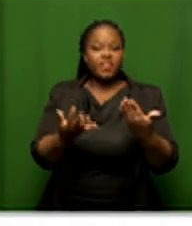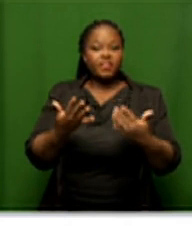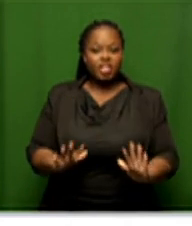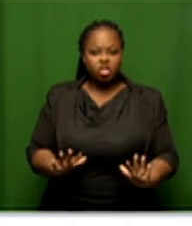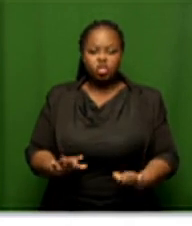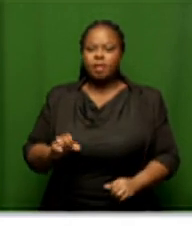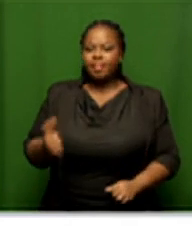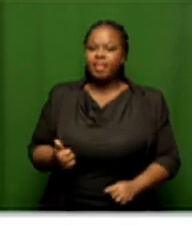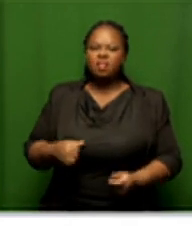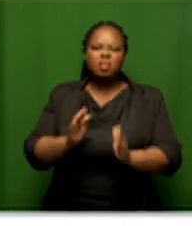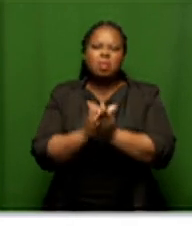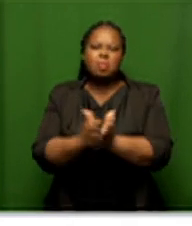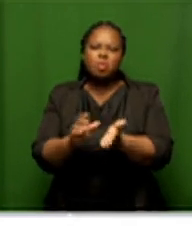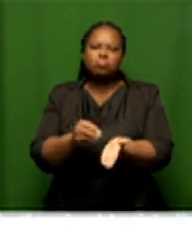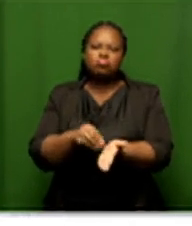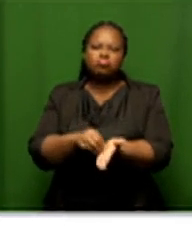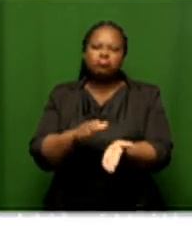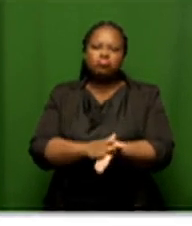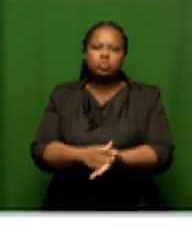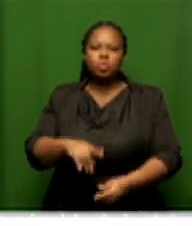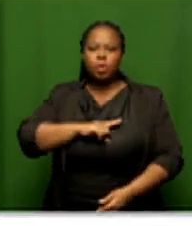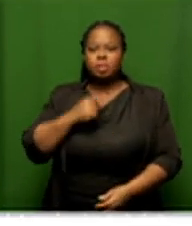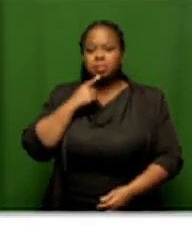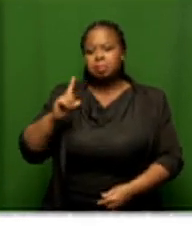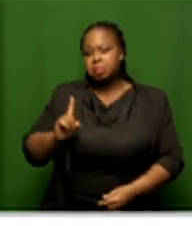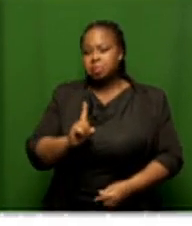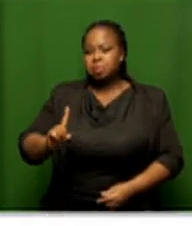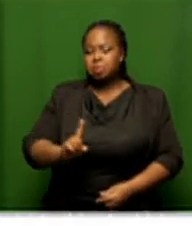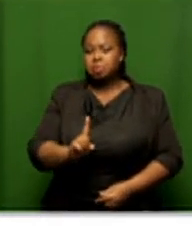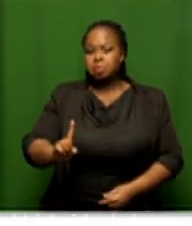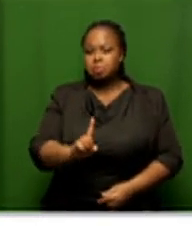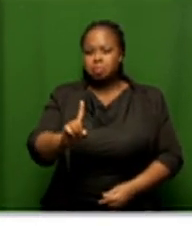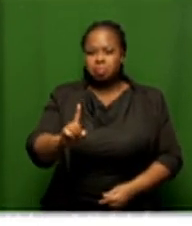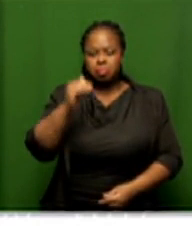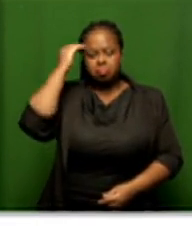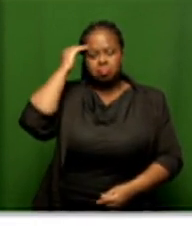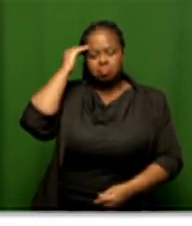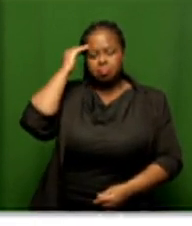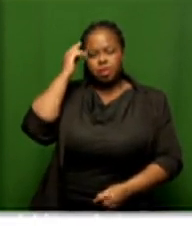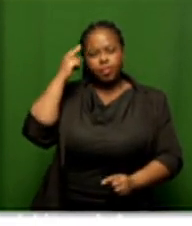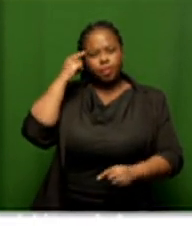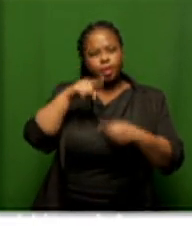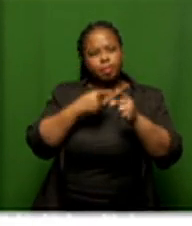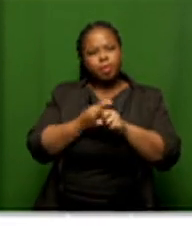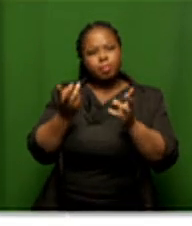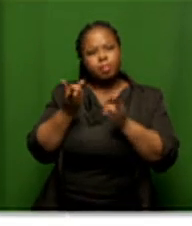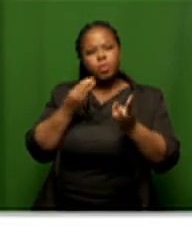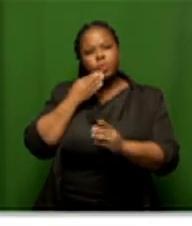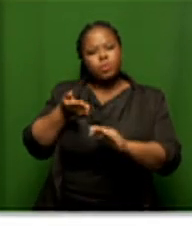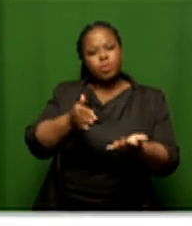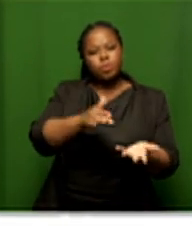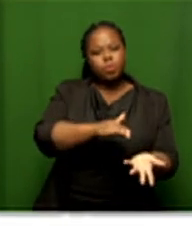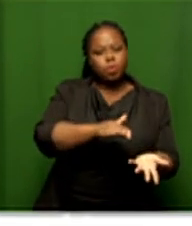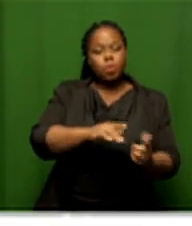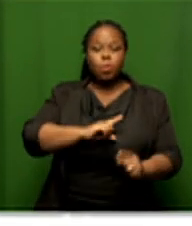are found in the book where he says, "When I walked to the voting station, my mind dwelt on the heroes who had fallen so that I might